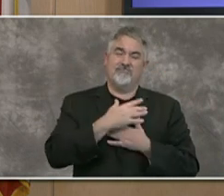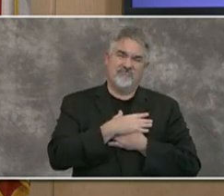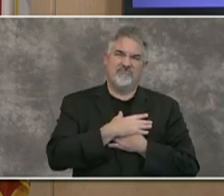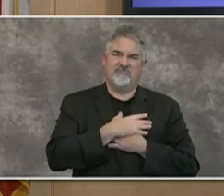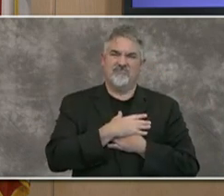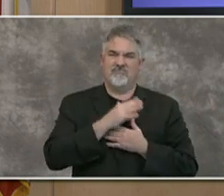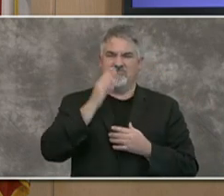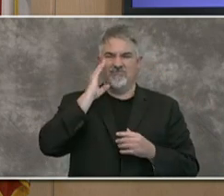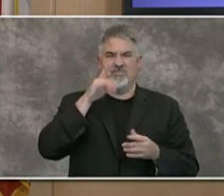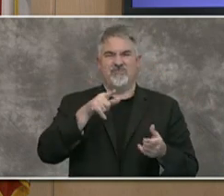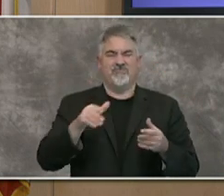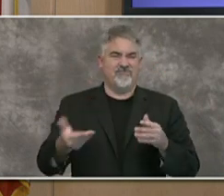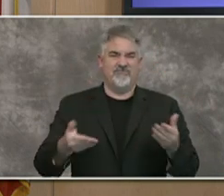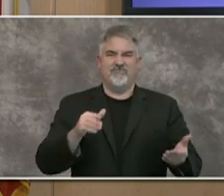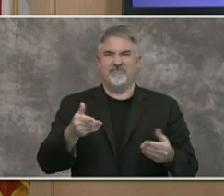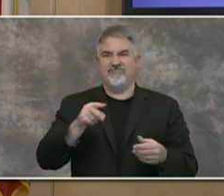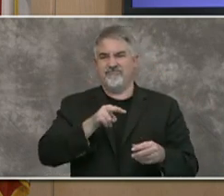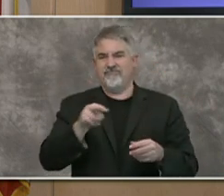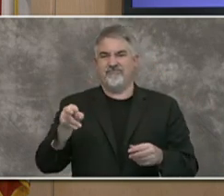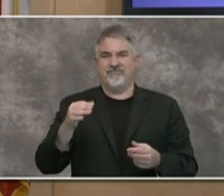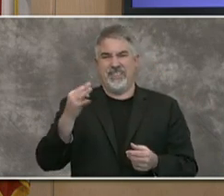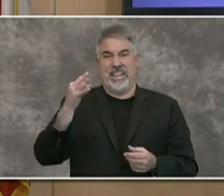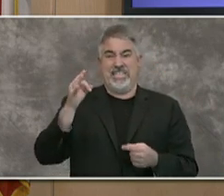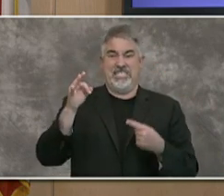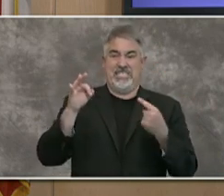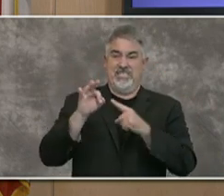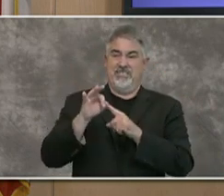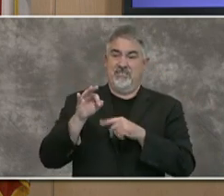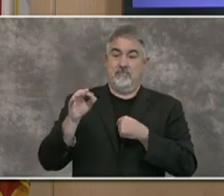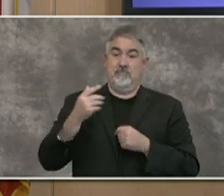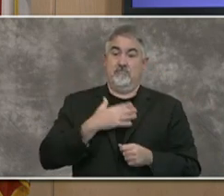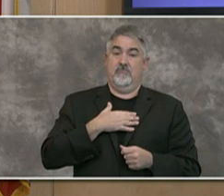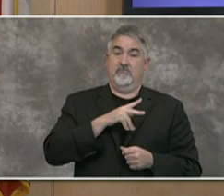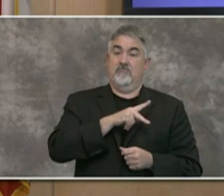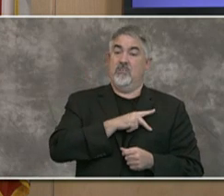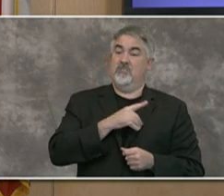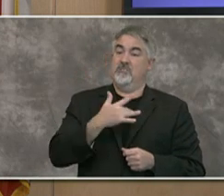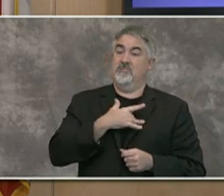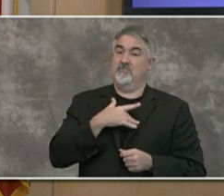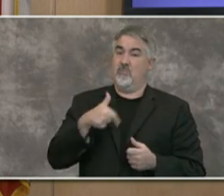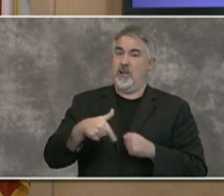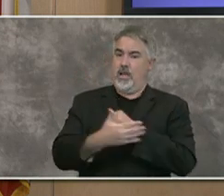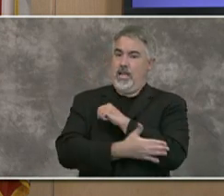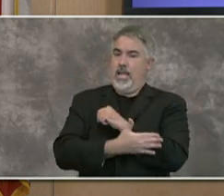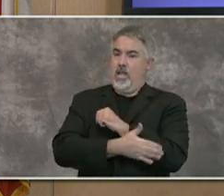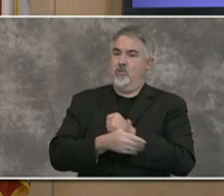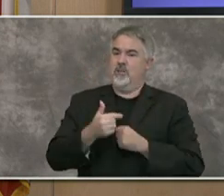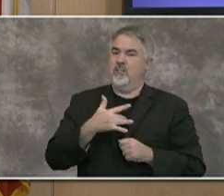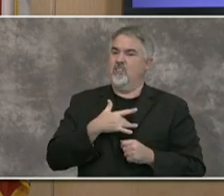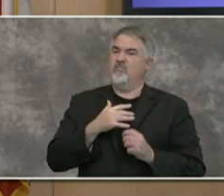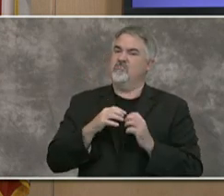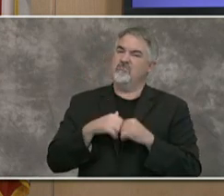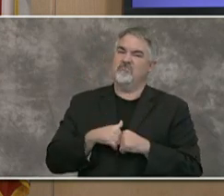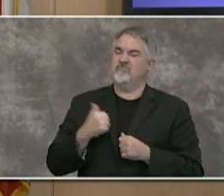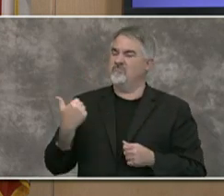to COVID-19, I want to extend my personal and on behalf of the county, our sincerest sympathies